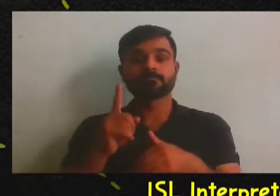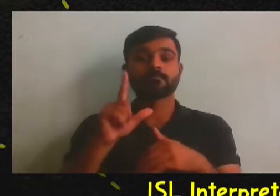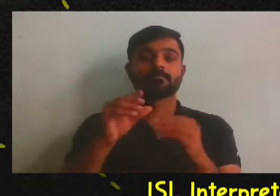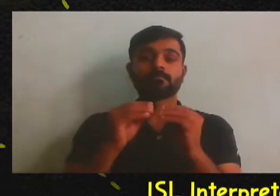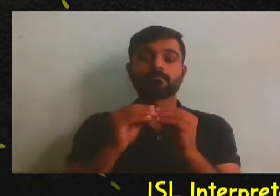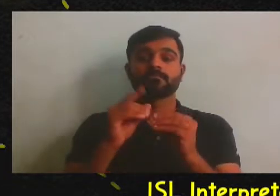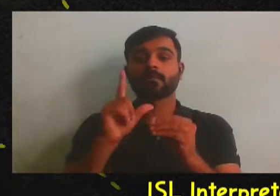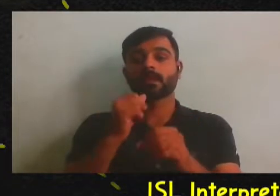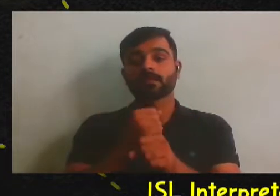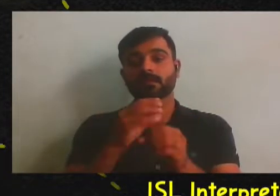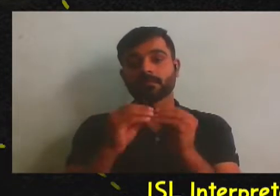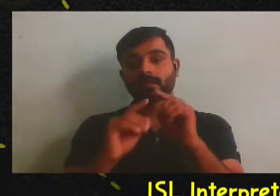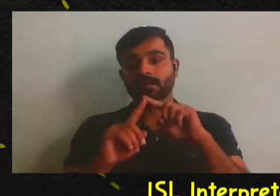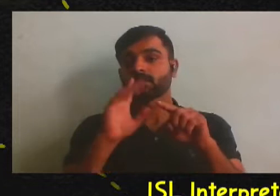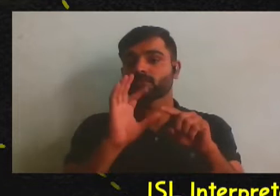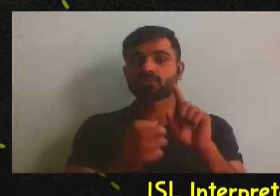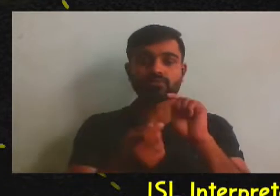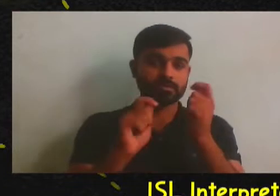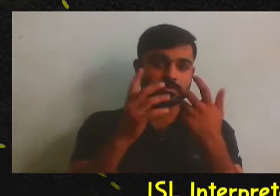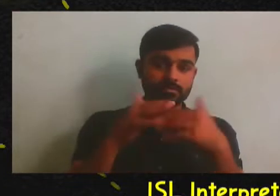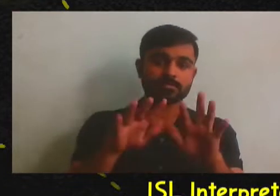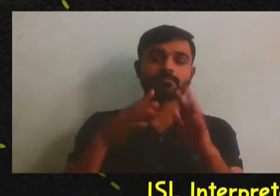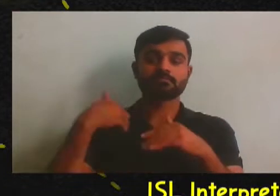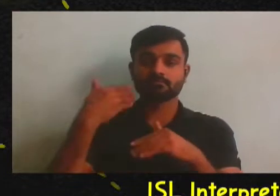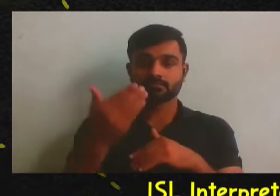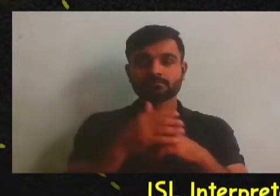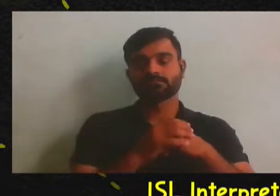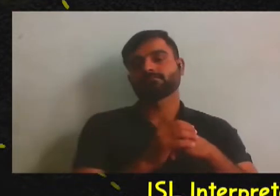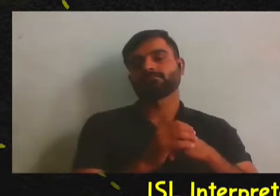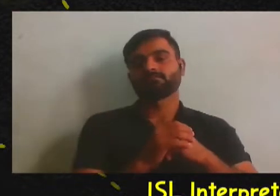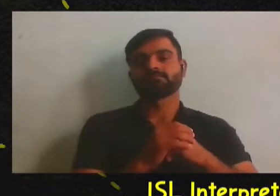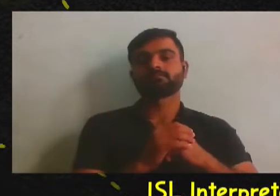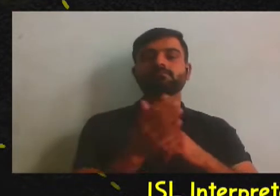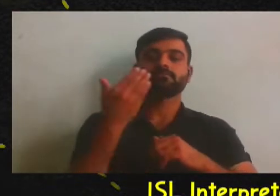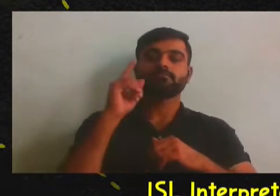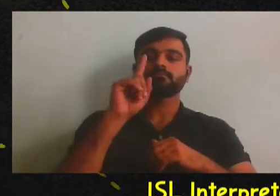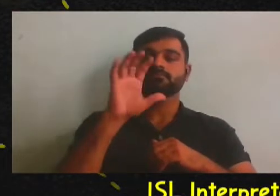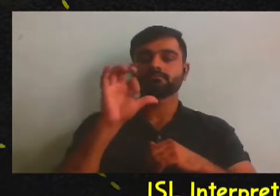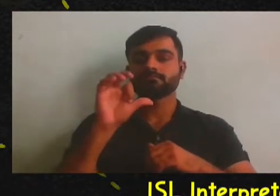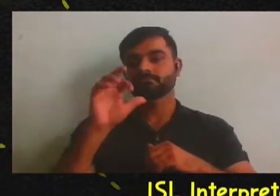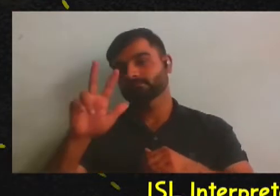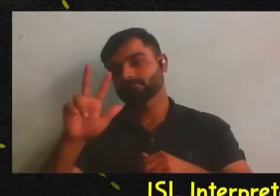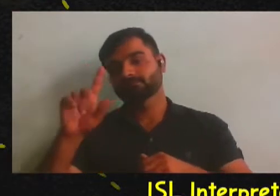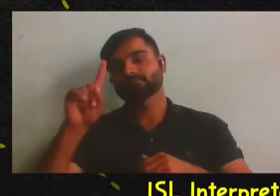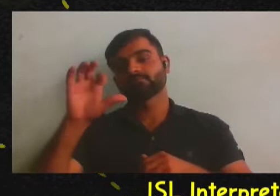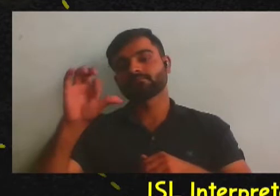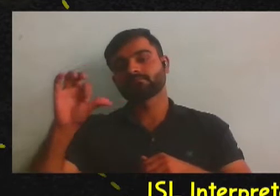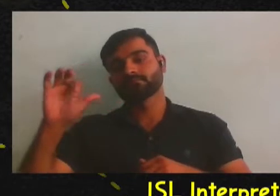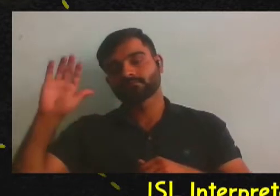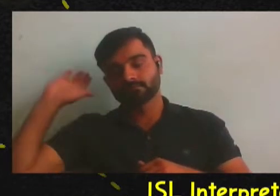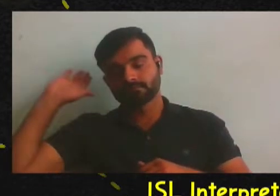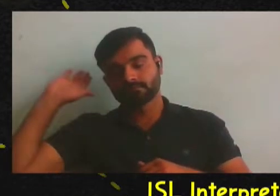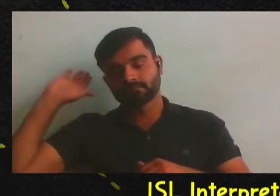It has obviously changed since then, back in 98, 99, where we